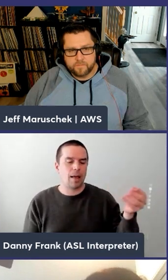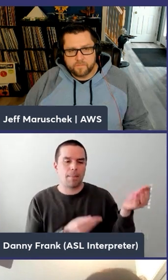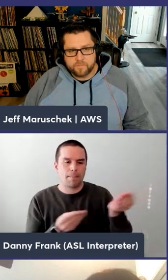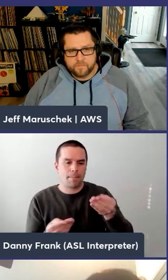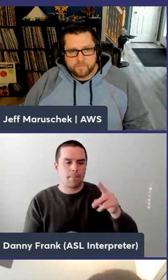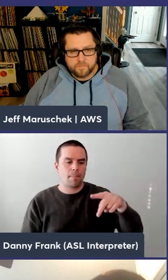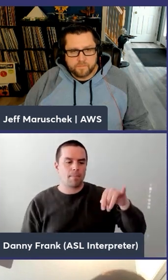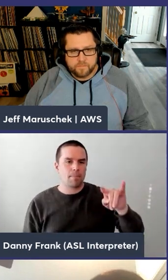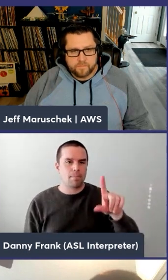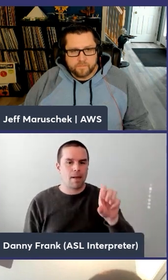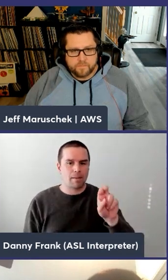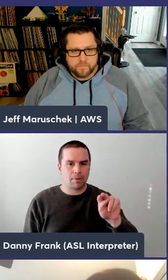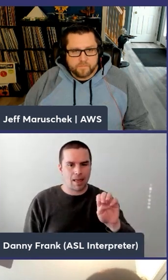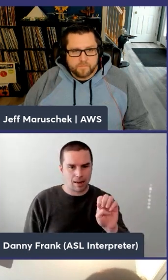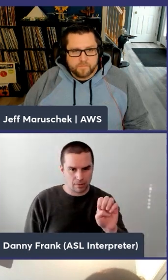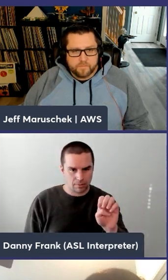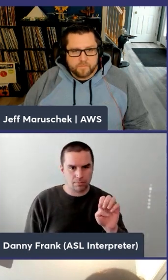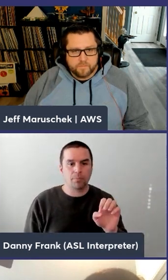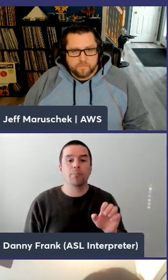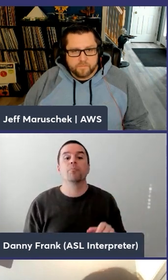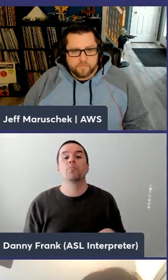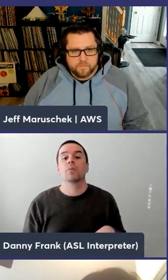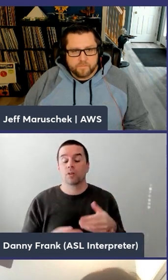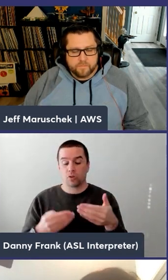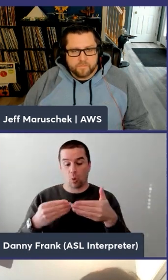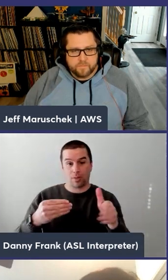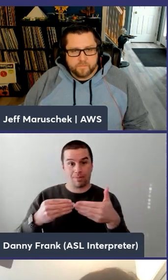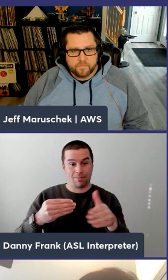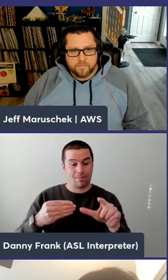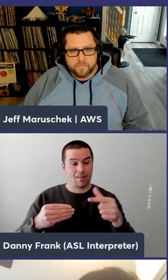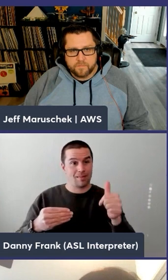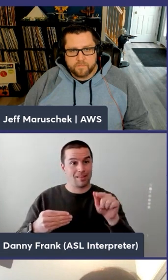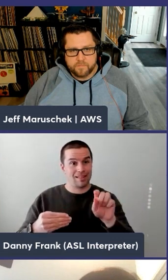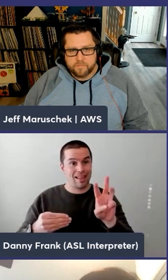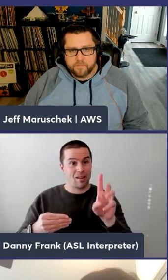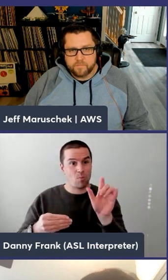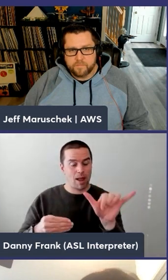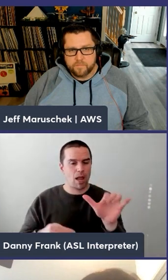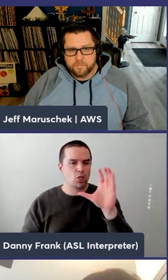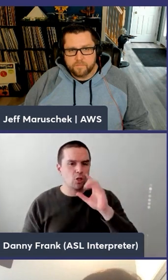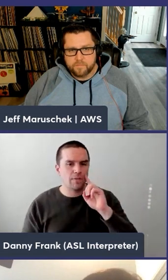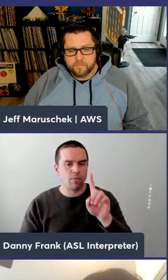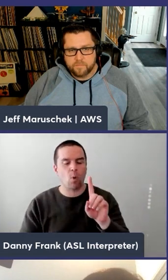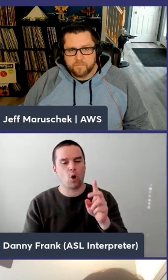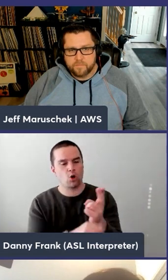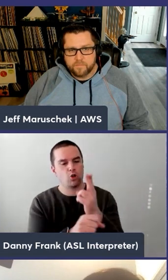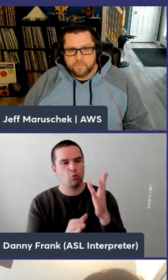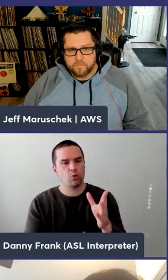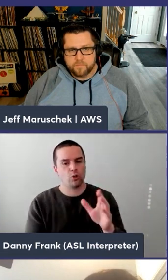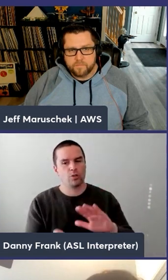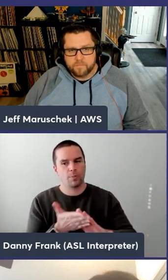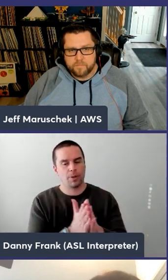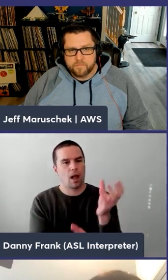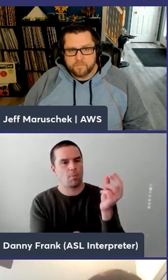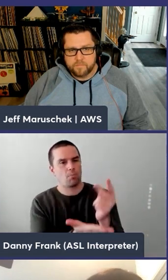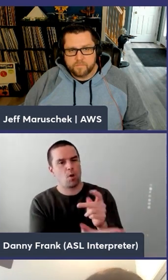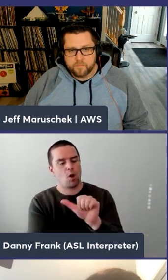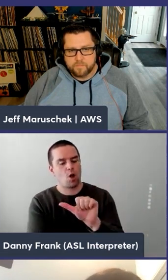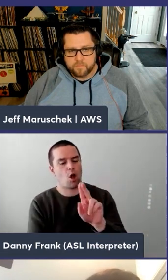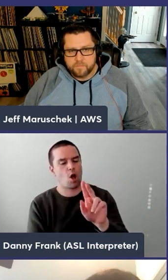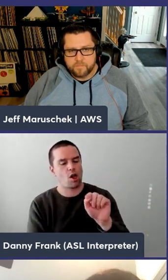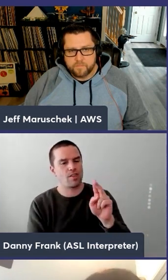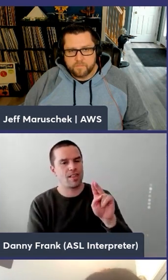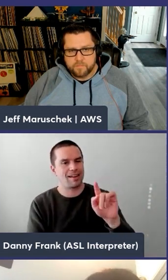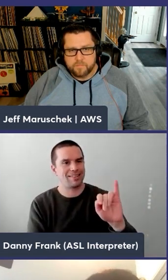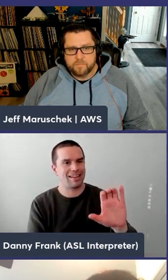authentication. Once the user is authenticated, then you basically send the data to what we call as